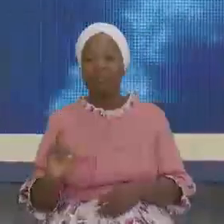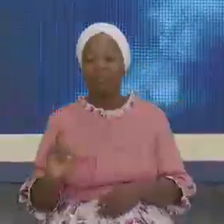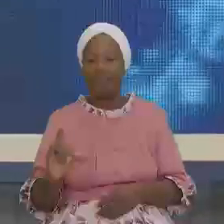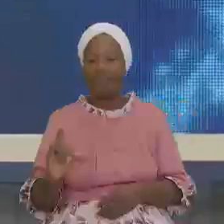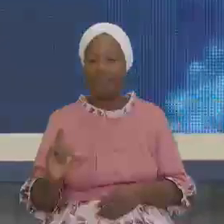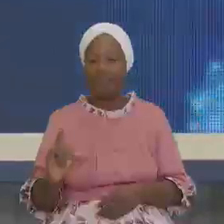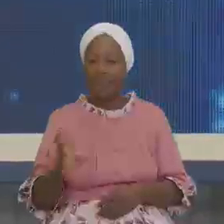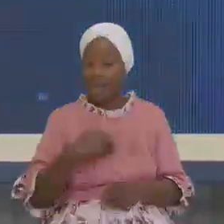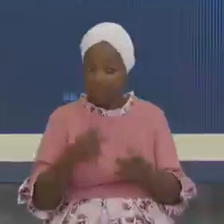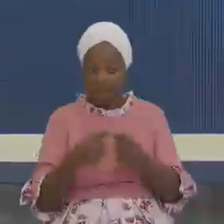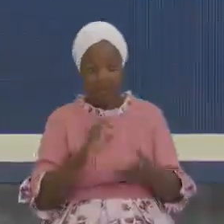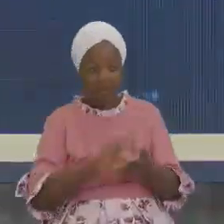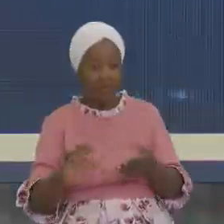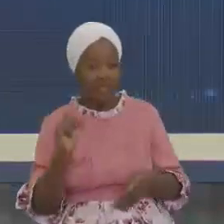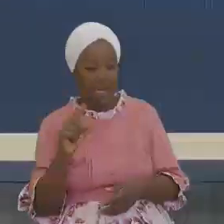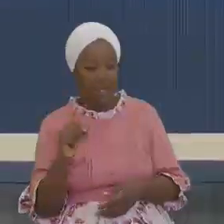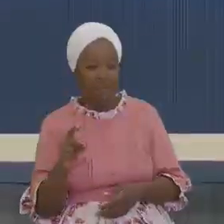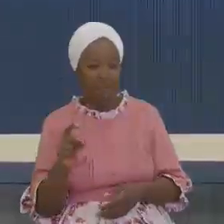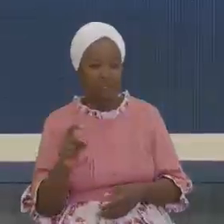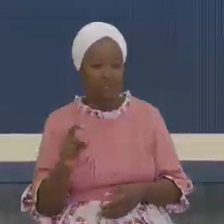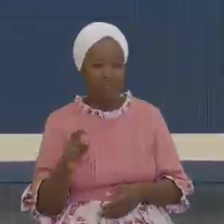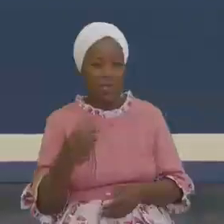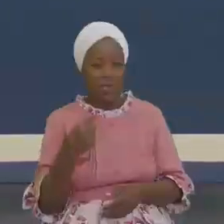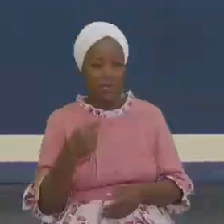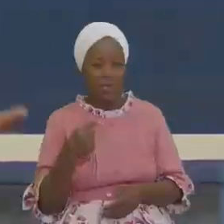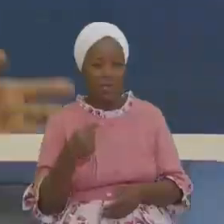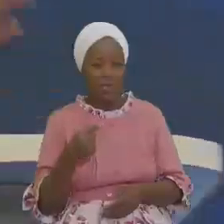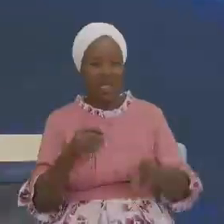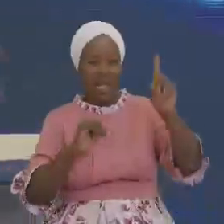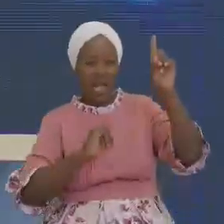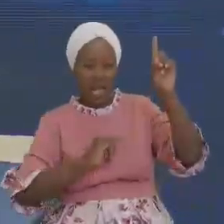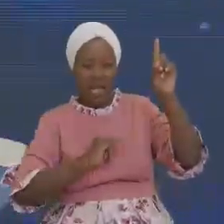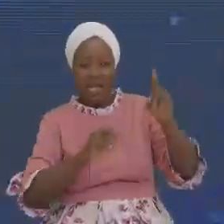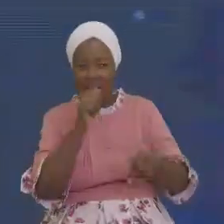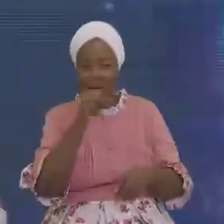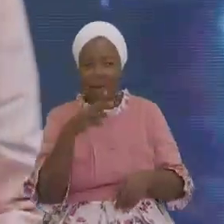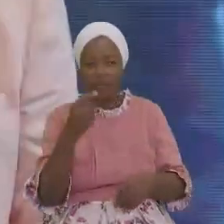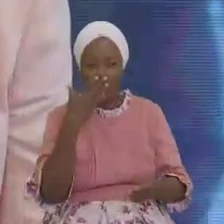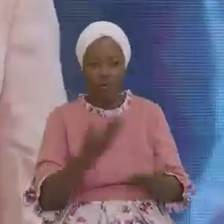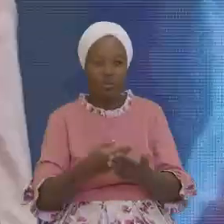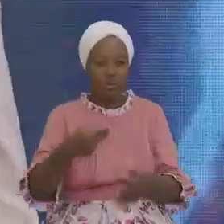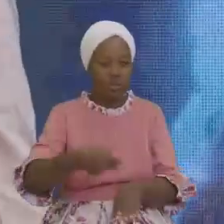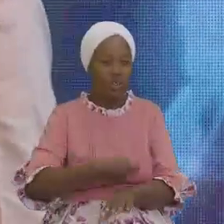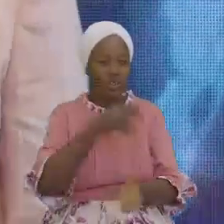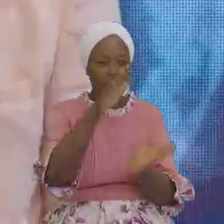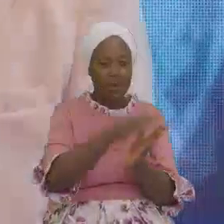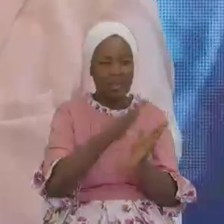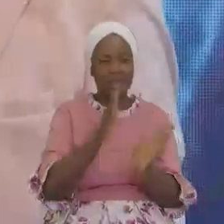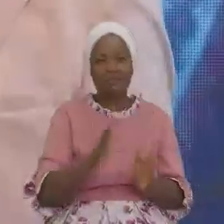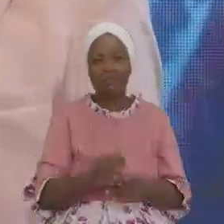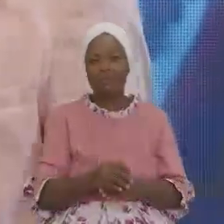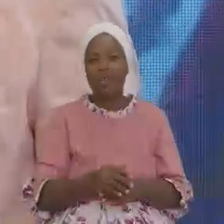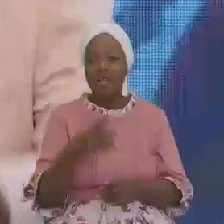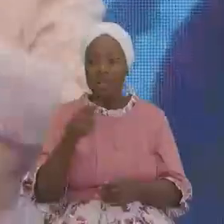And then in verse 11, it says, I am the good shepherd. The